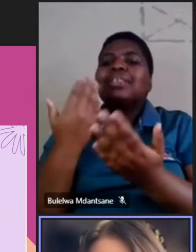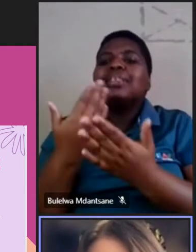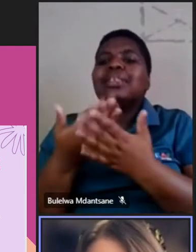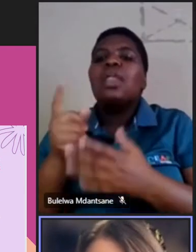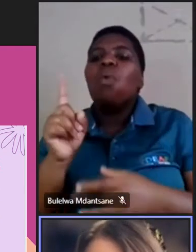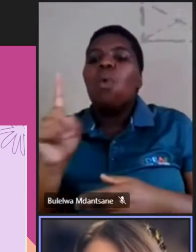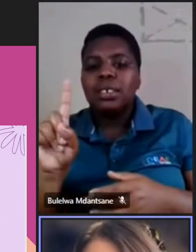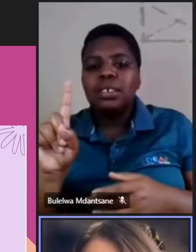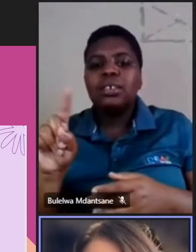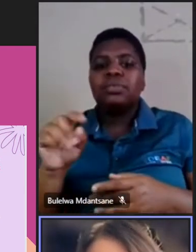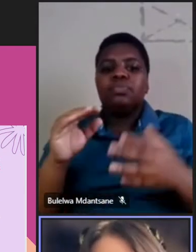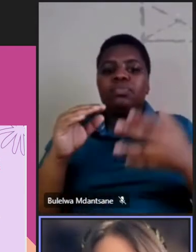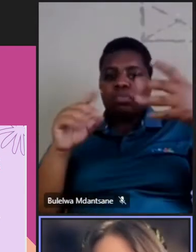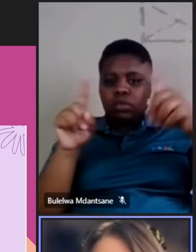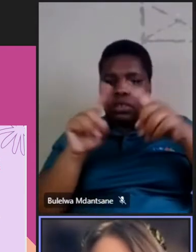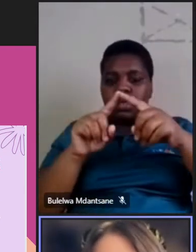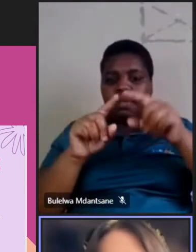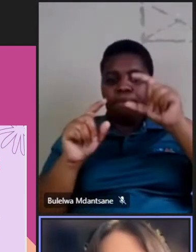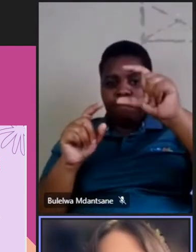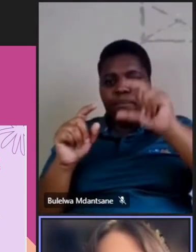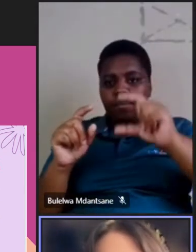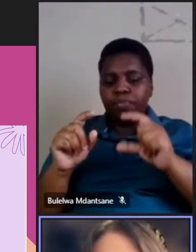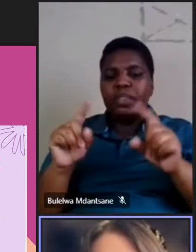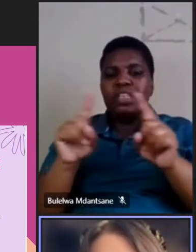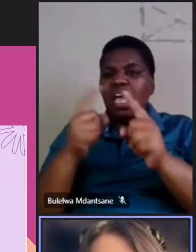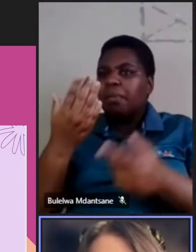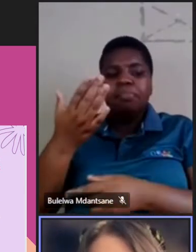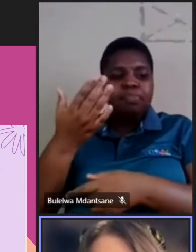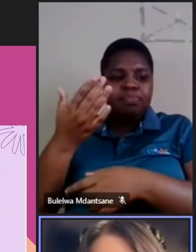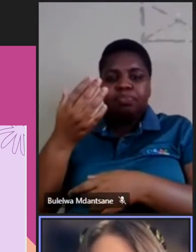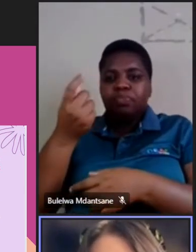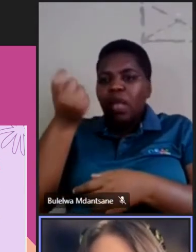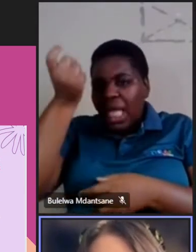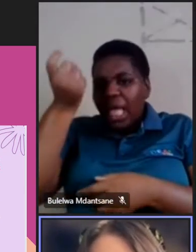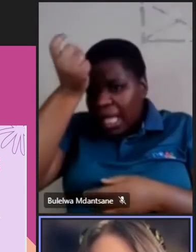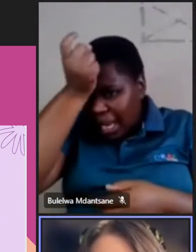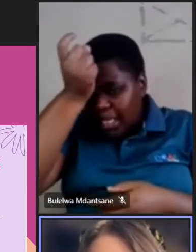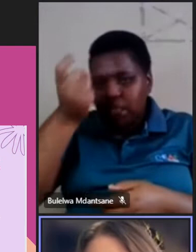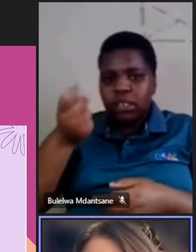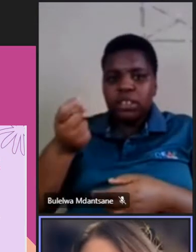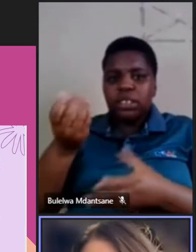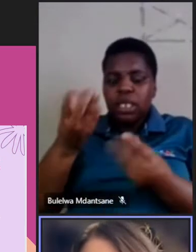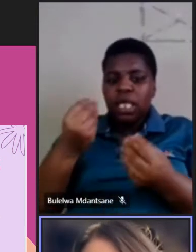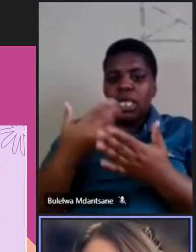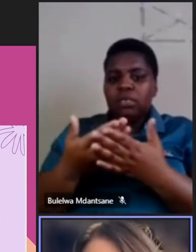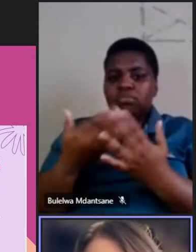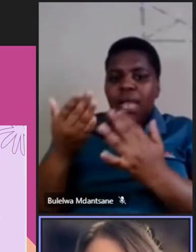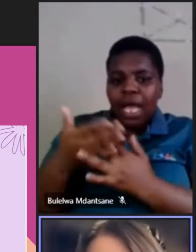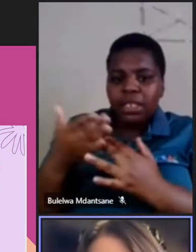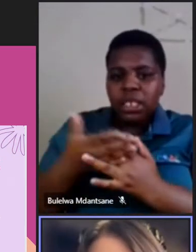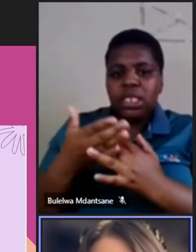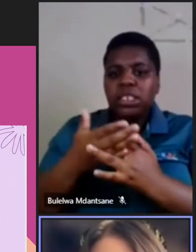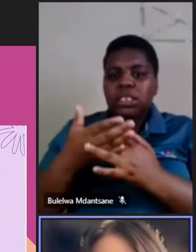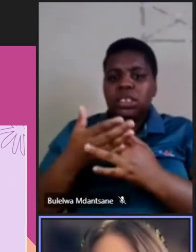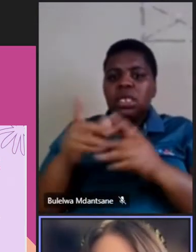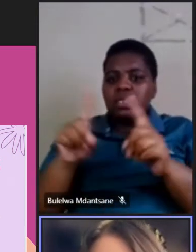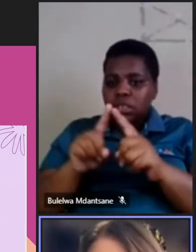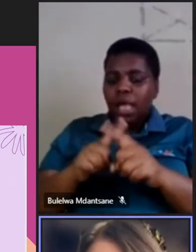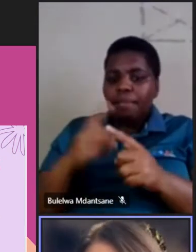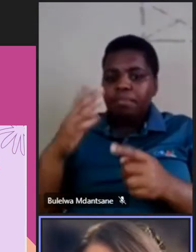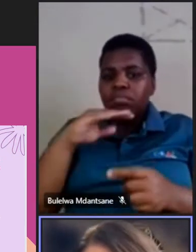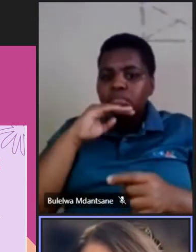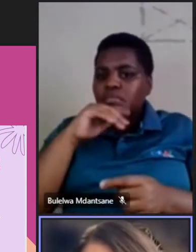Clicks Clinic and Dischem's Wellness Clinic. And then the Lady of Justice icon to our left is indicating rights,